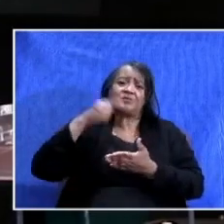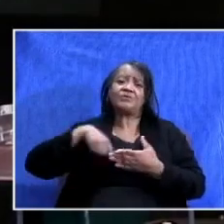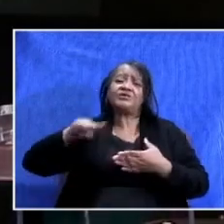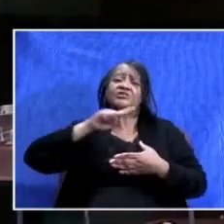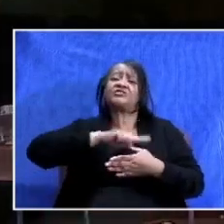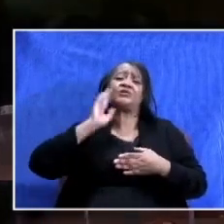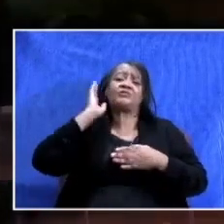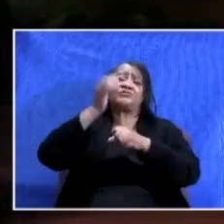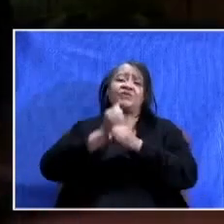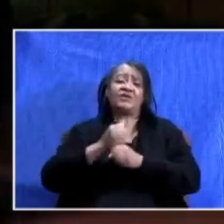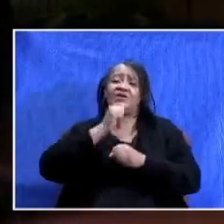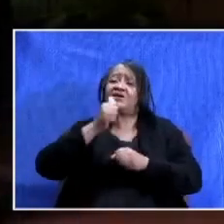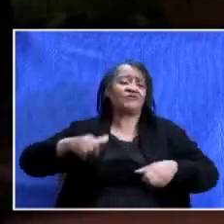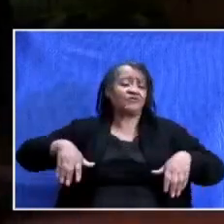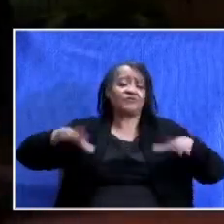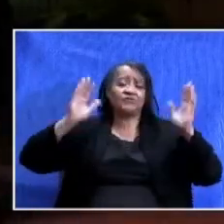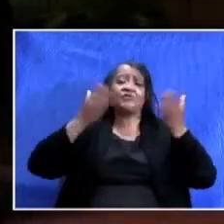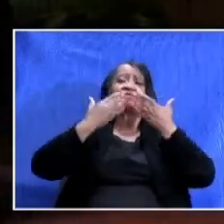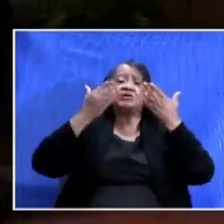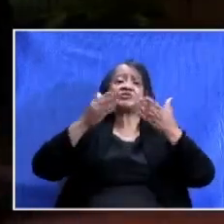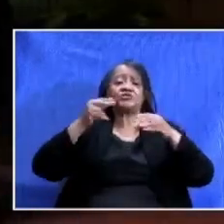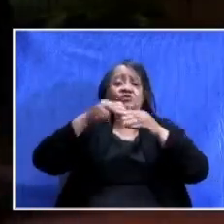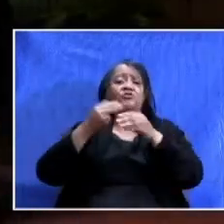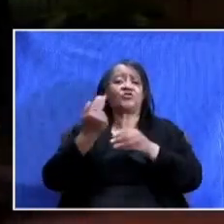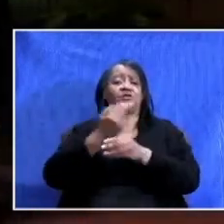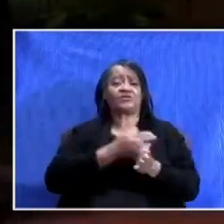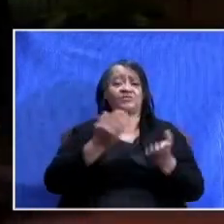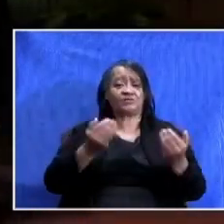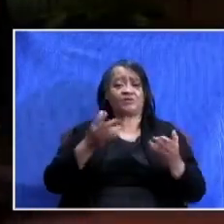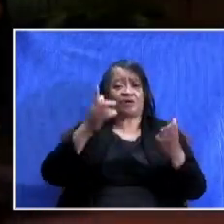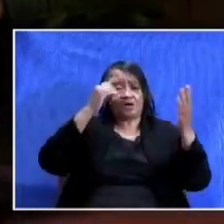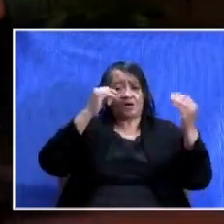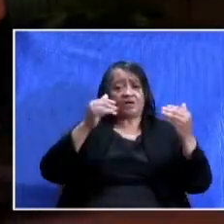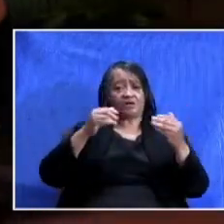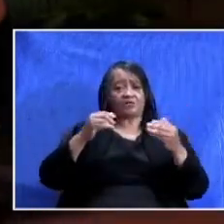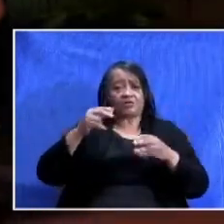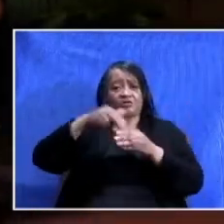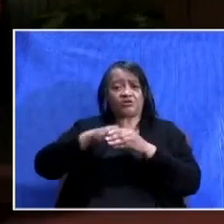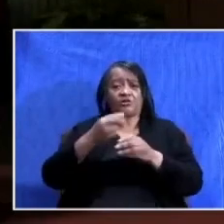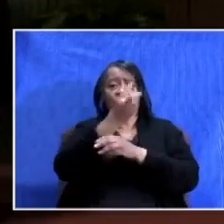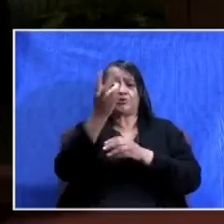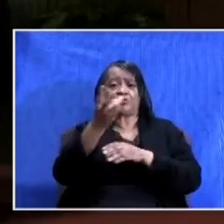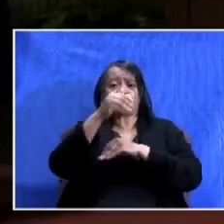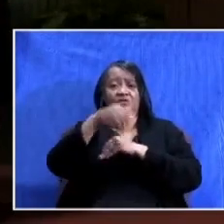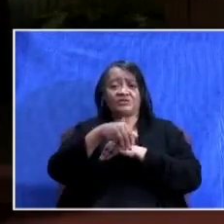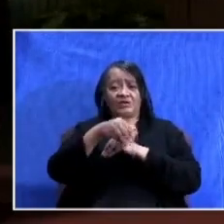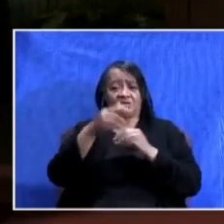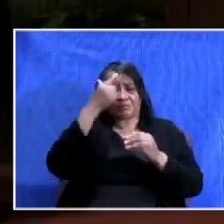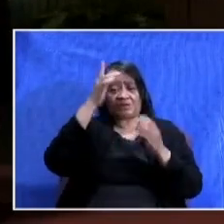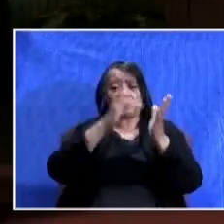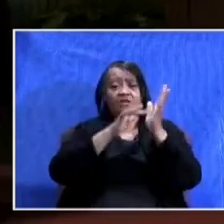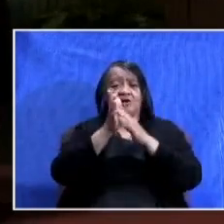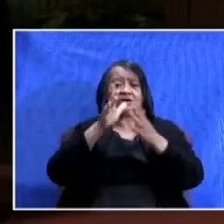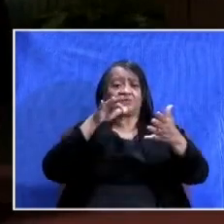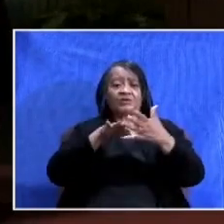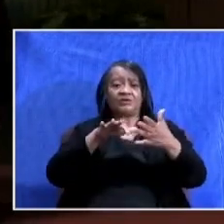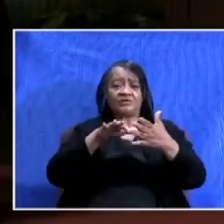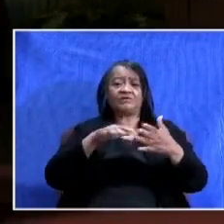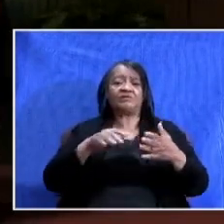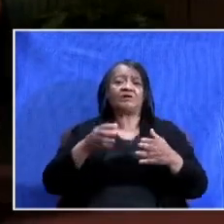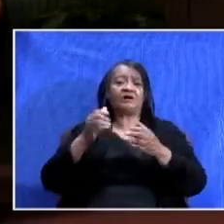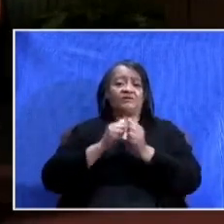reap if we faint not. Thank you for being with us today. Hope you will join us Wednesday night for Bible study. Follow